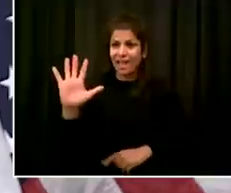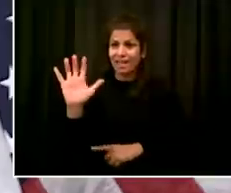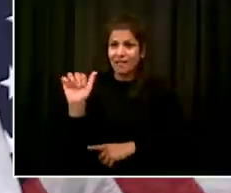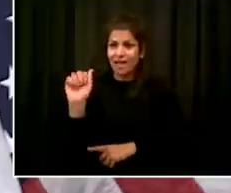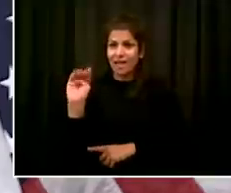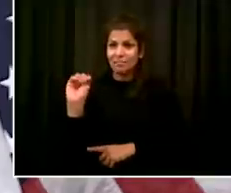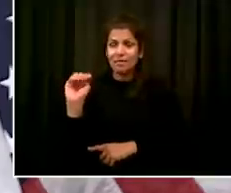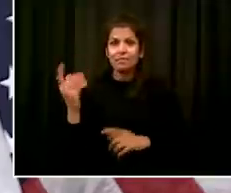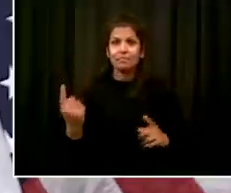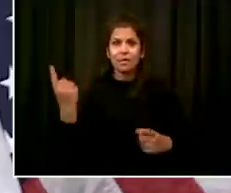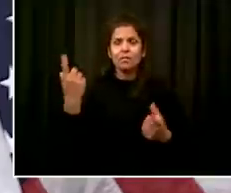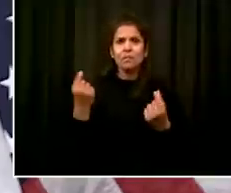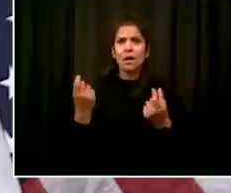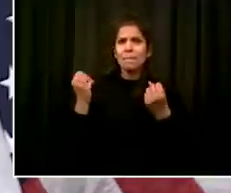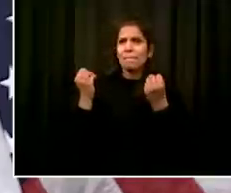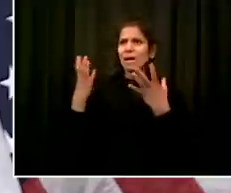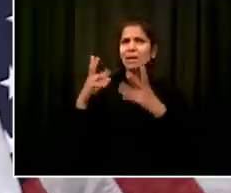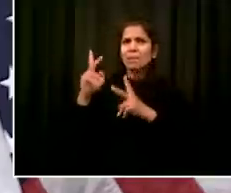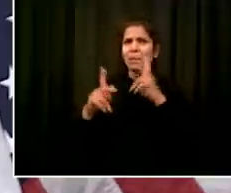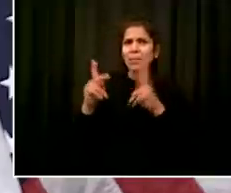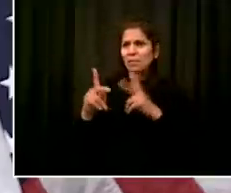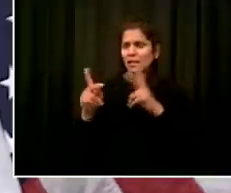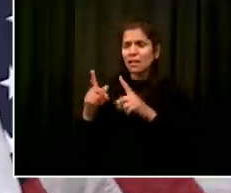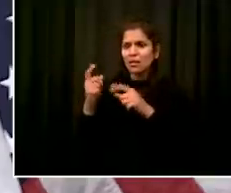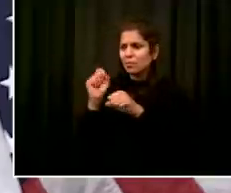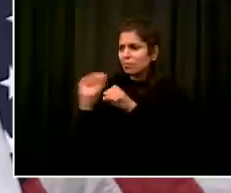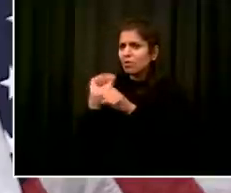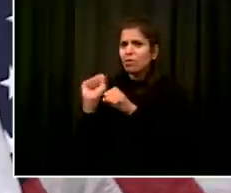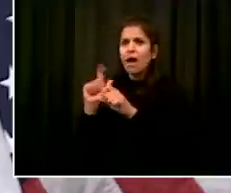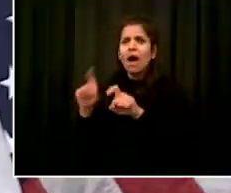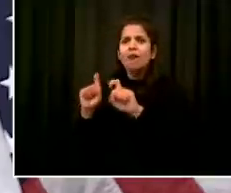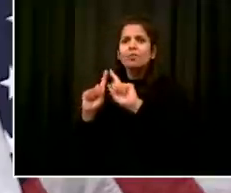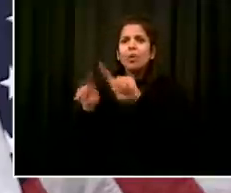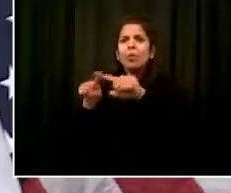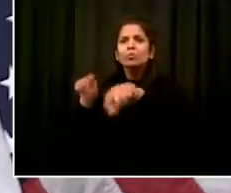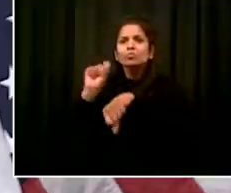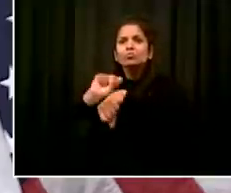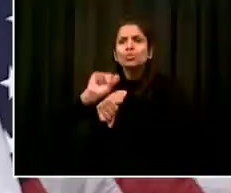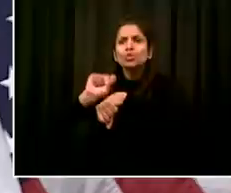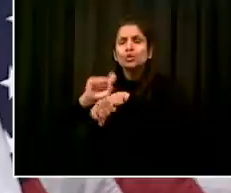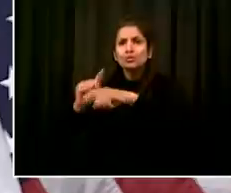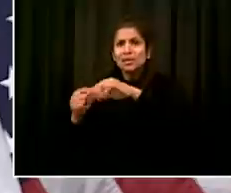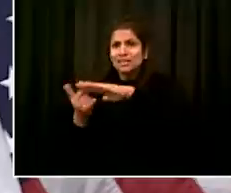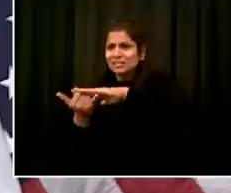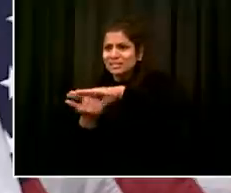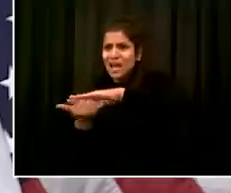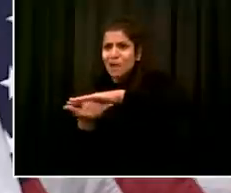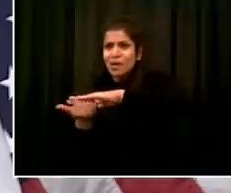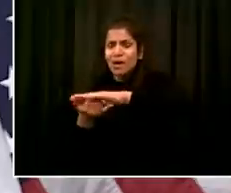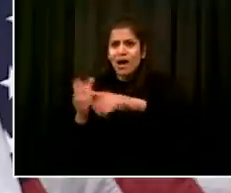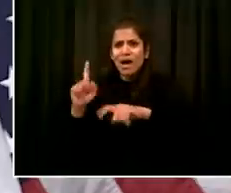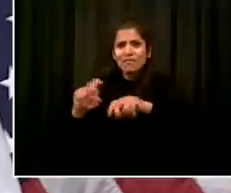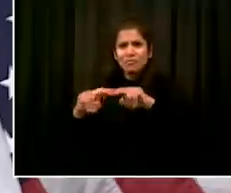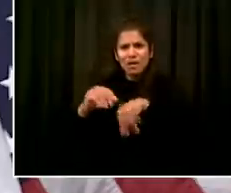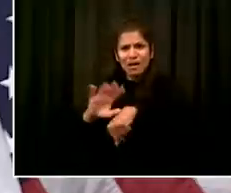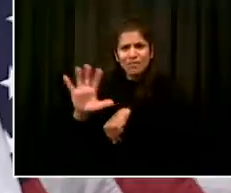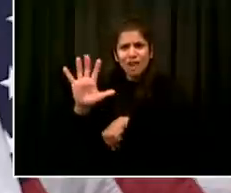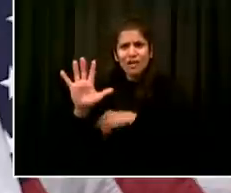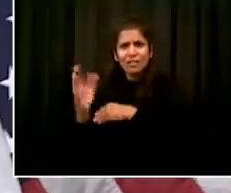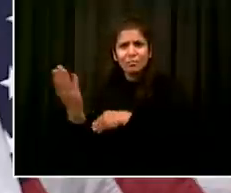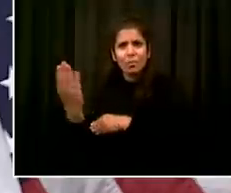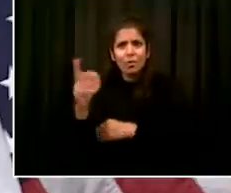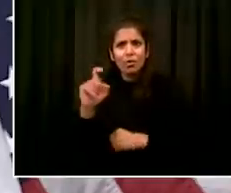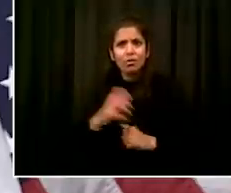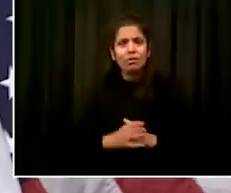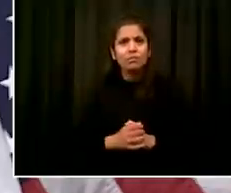they going to get in there and get to work? Okay, the curfew point. And say the first part one more time, Juliet, the